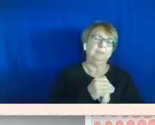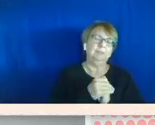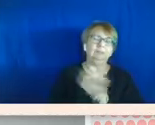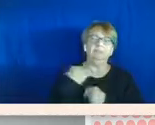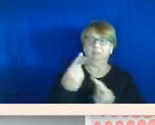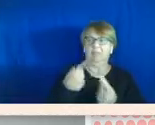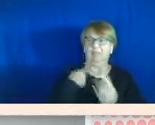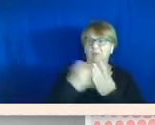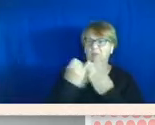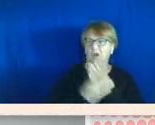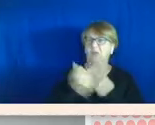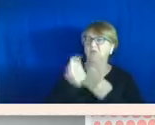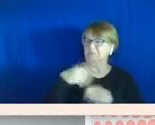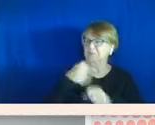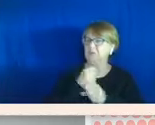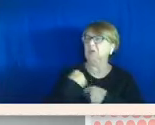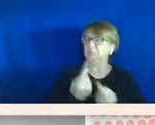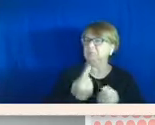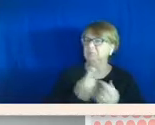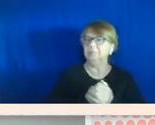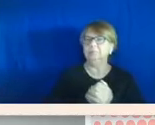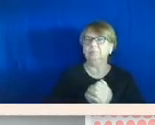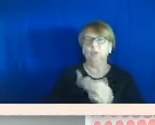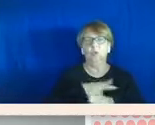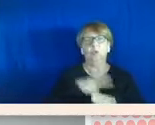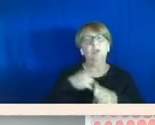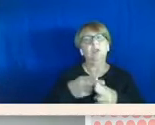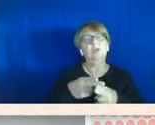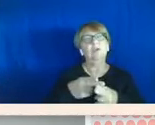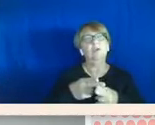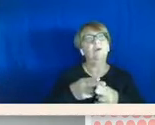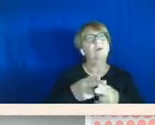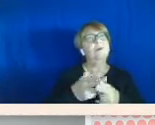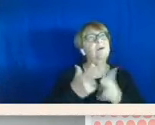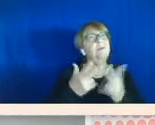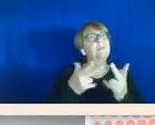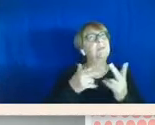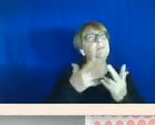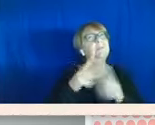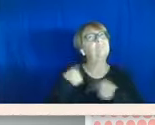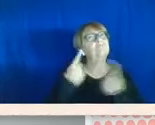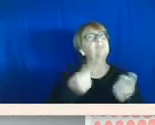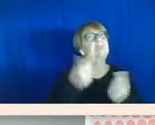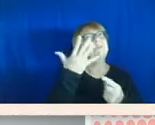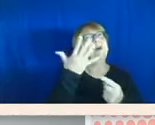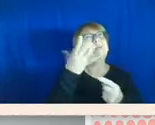several years that we call, for I think like 5-6 years, that we call